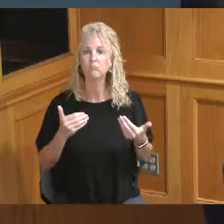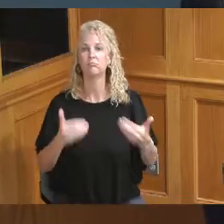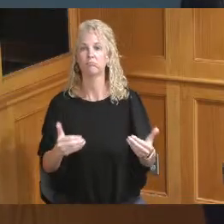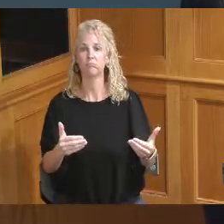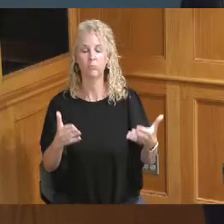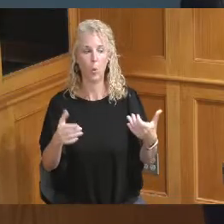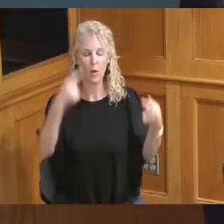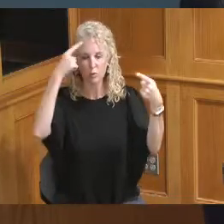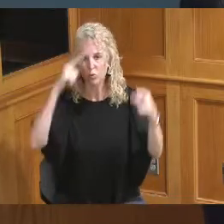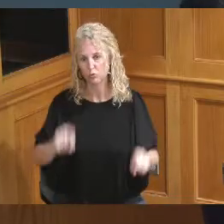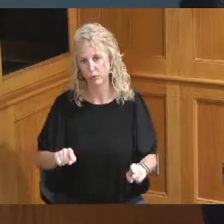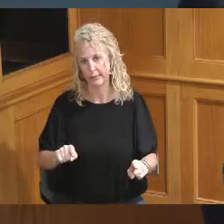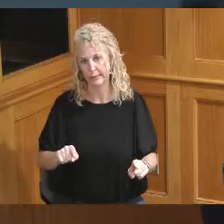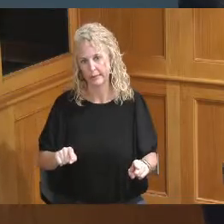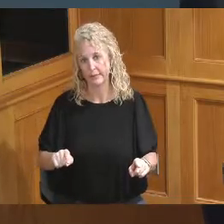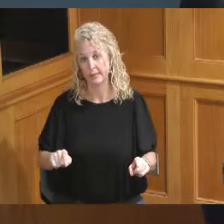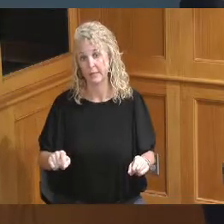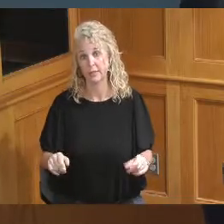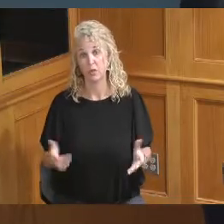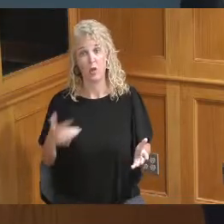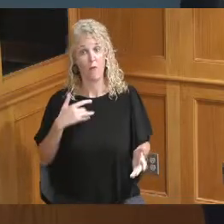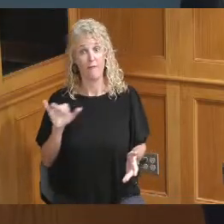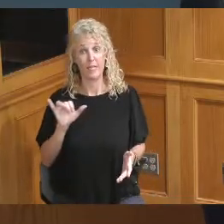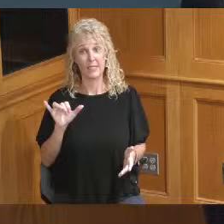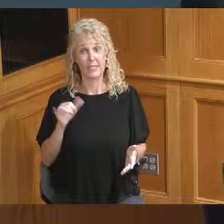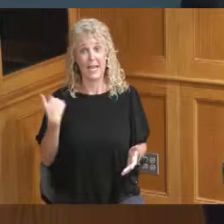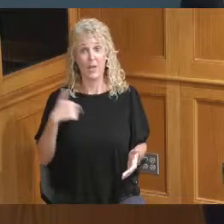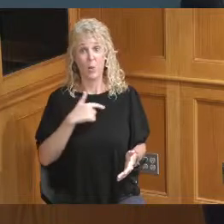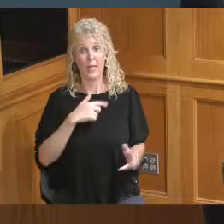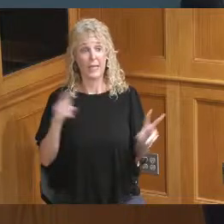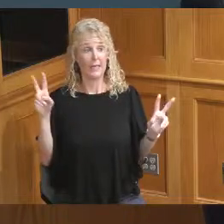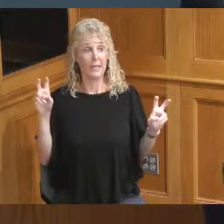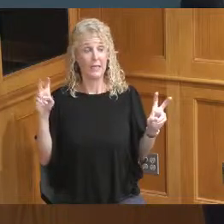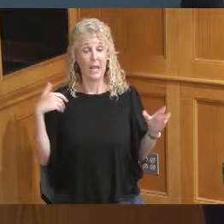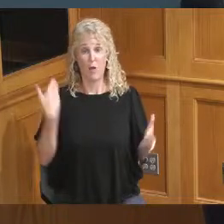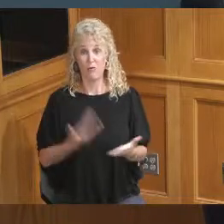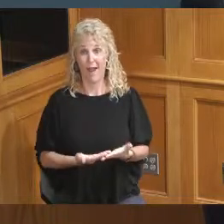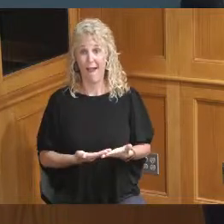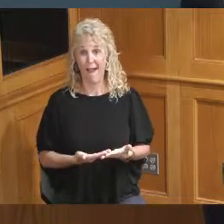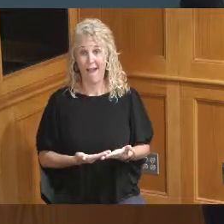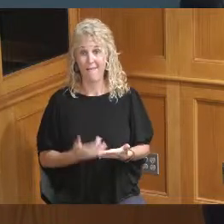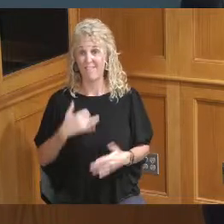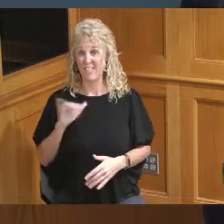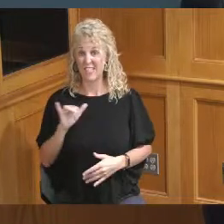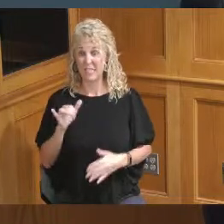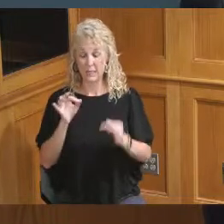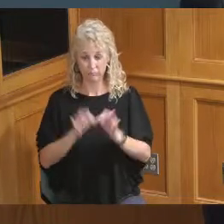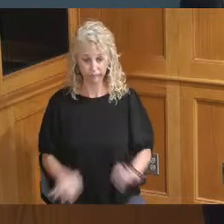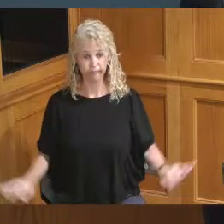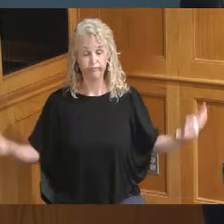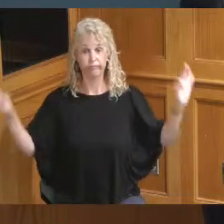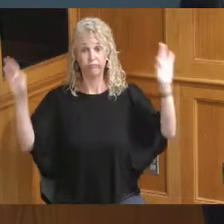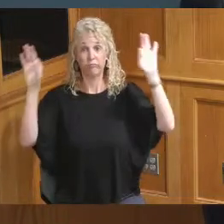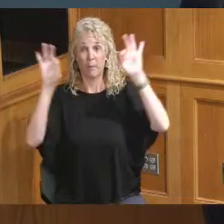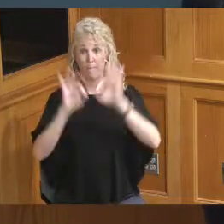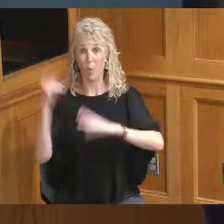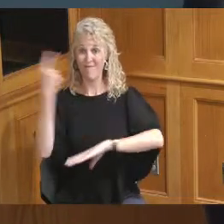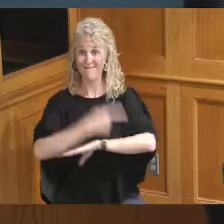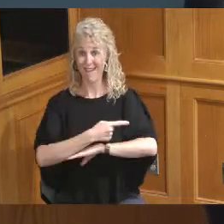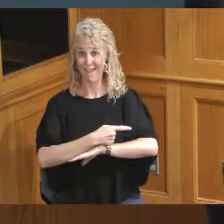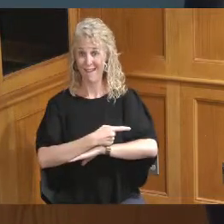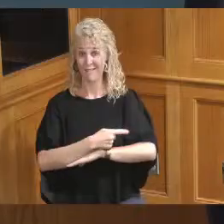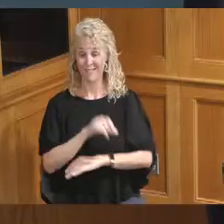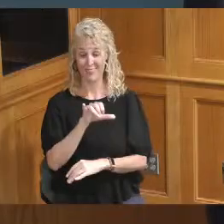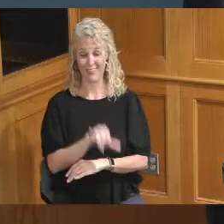the deadline. And so we've arrived at this moment in time. I feel like it's a historic moment. We've been living with the old lease for a very long